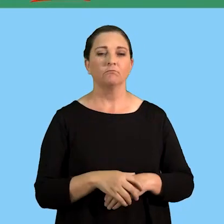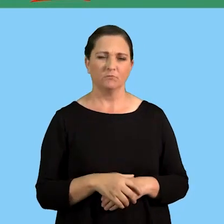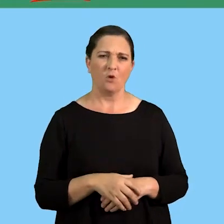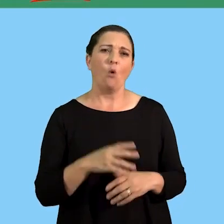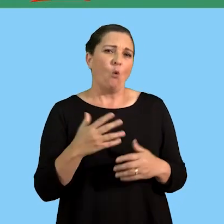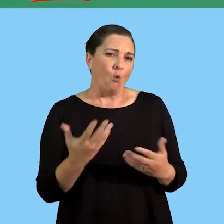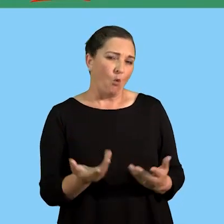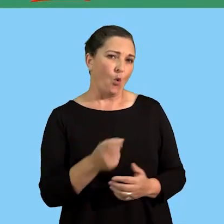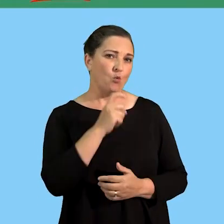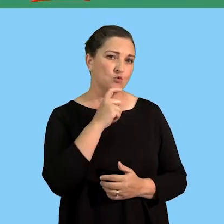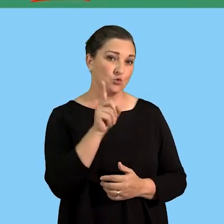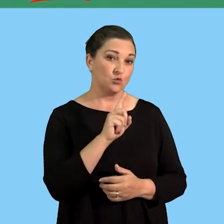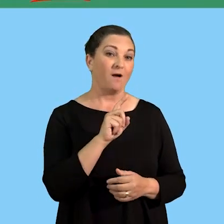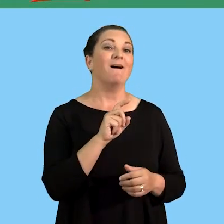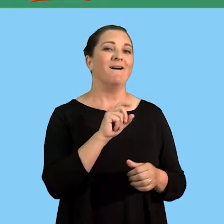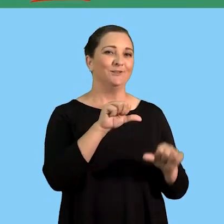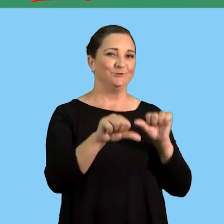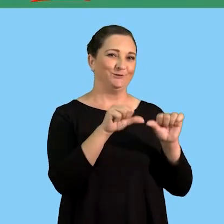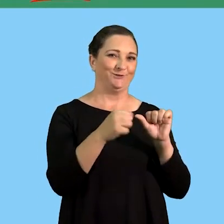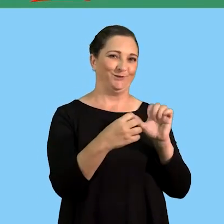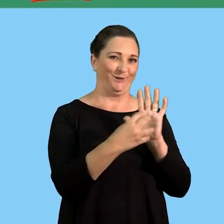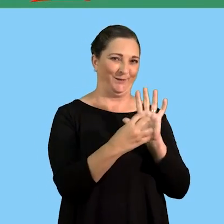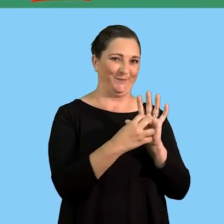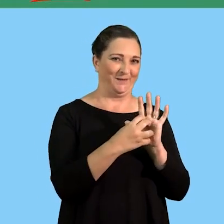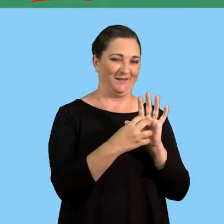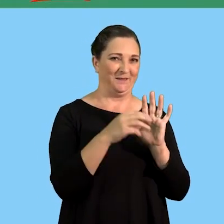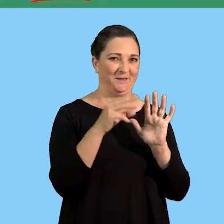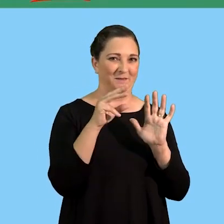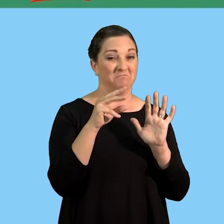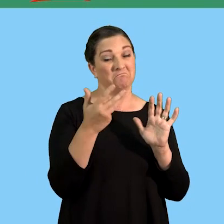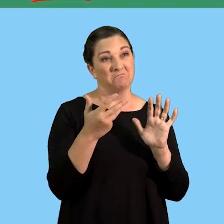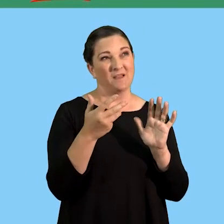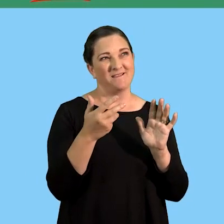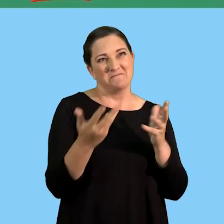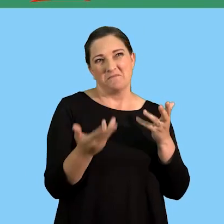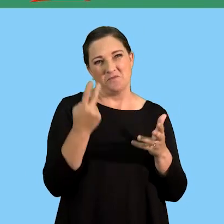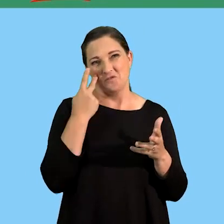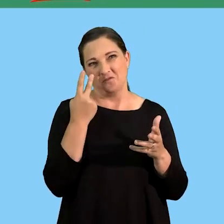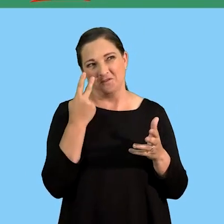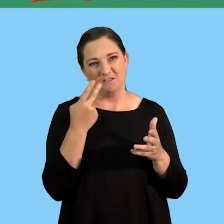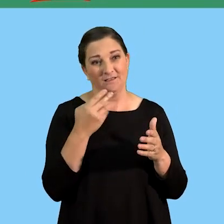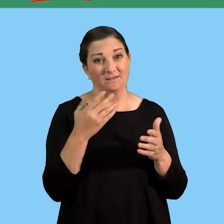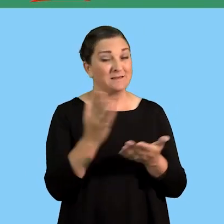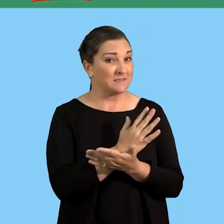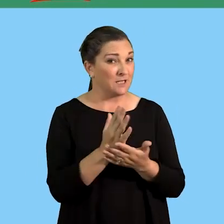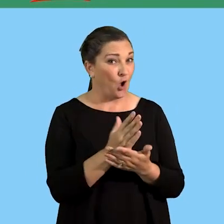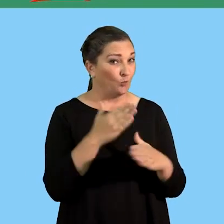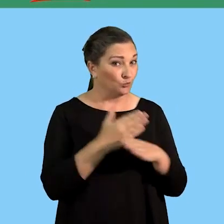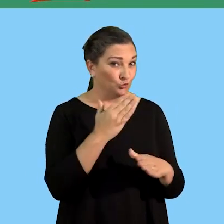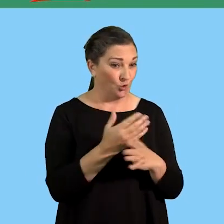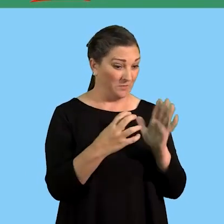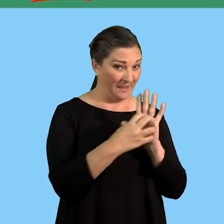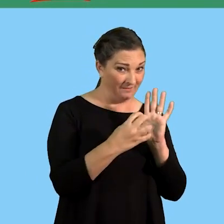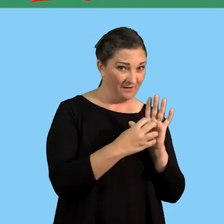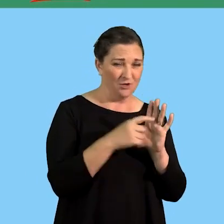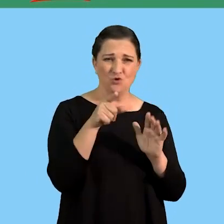And then lastly, the business can also use social media. I'm sure you might have come across certain jobs that